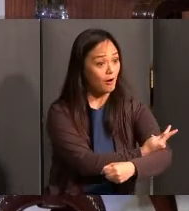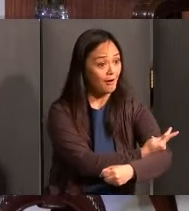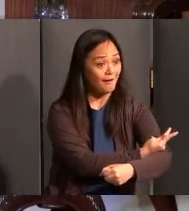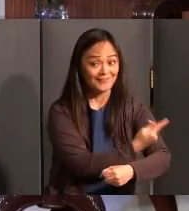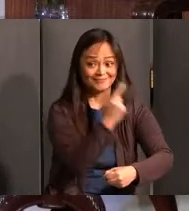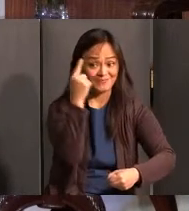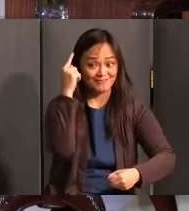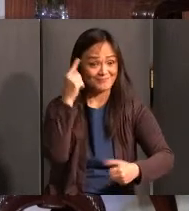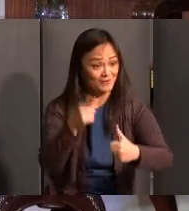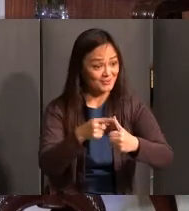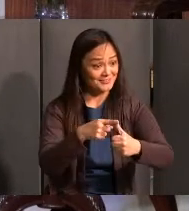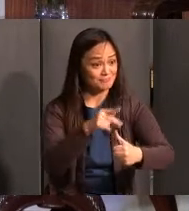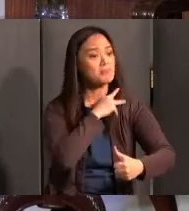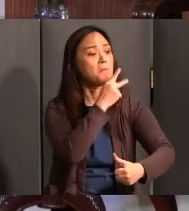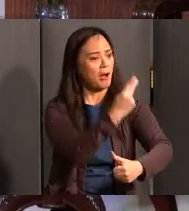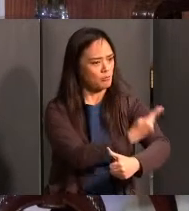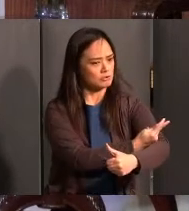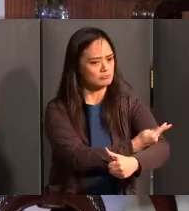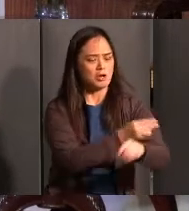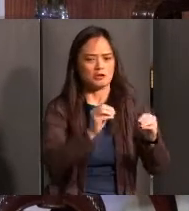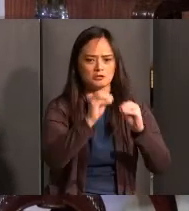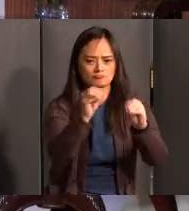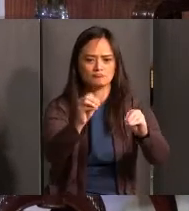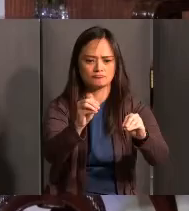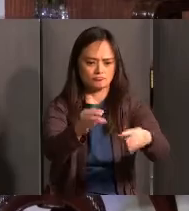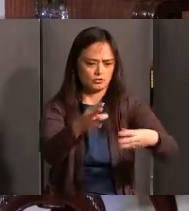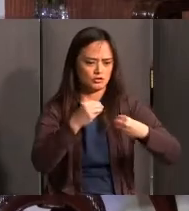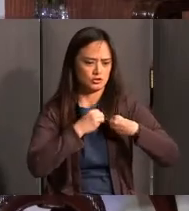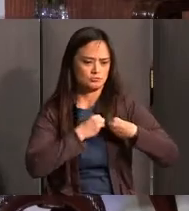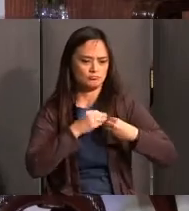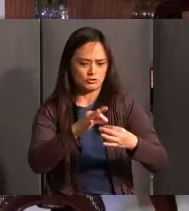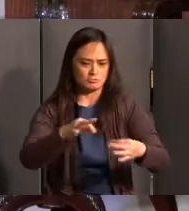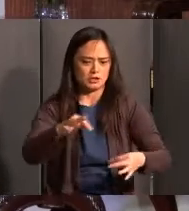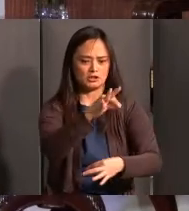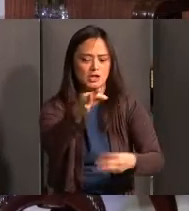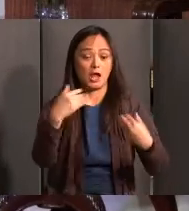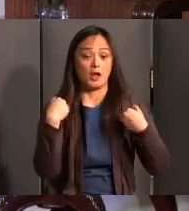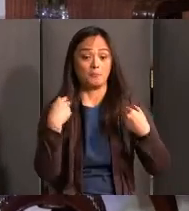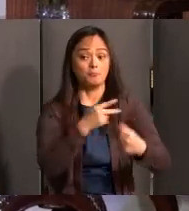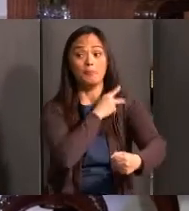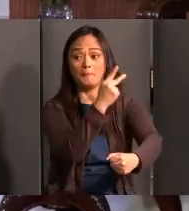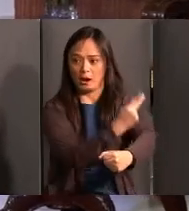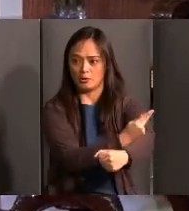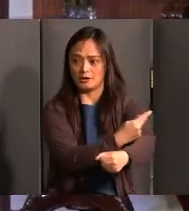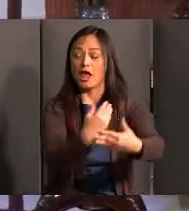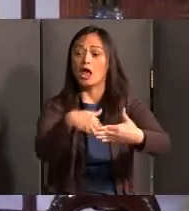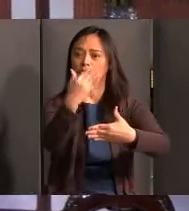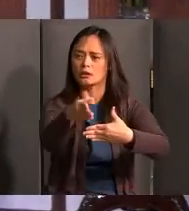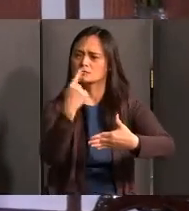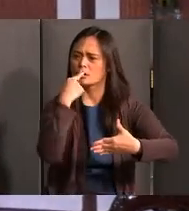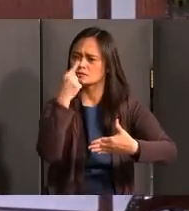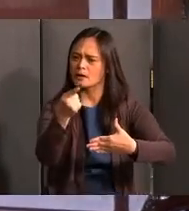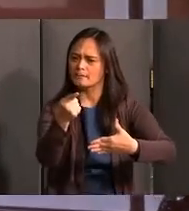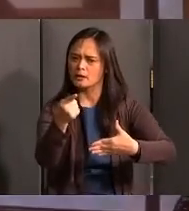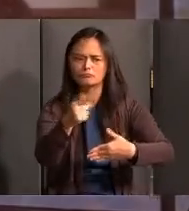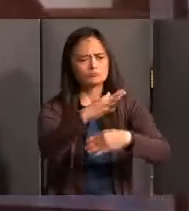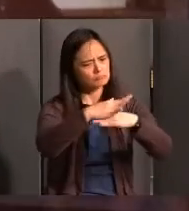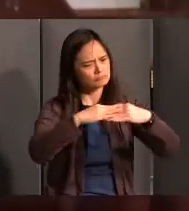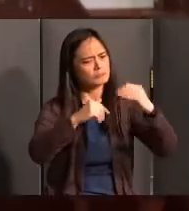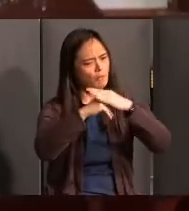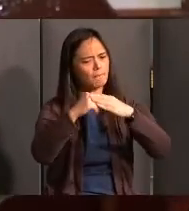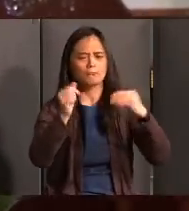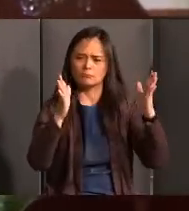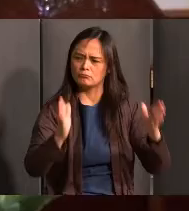Malaking question yan. Kahit mga pastor, mga theologians, minsan nagtataka, bakit? Oo nga ba?